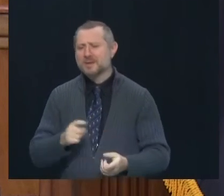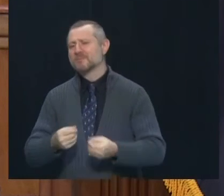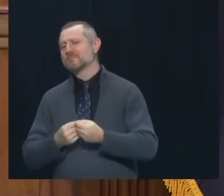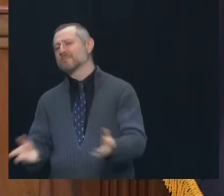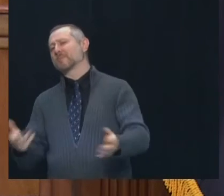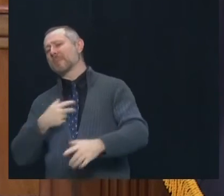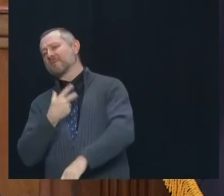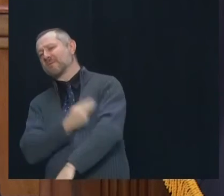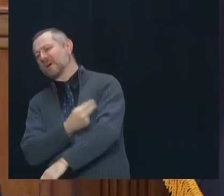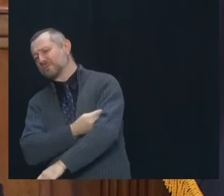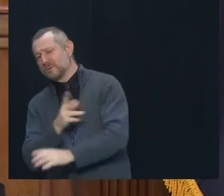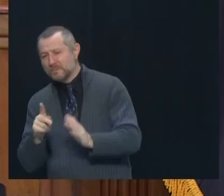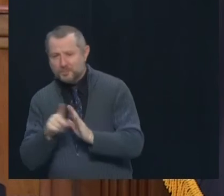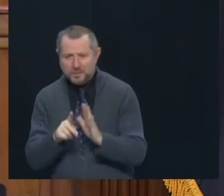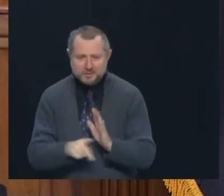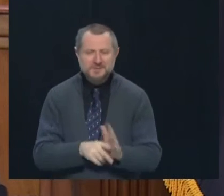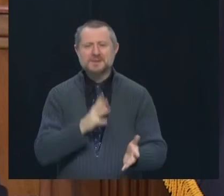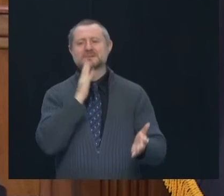policy, stop the politics.